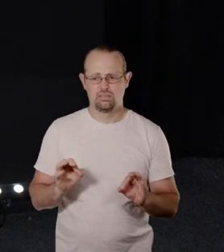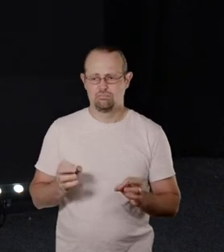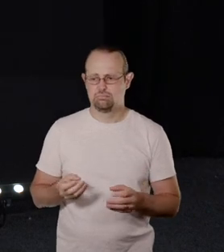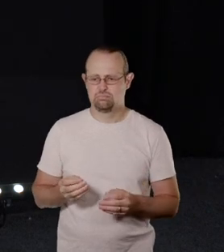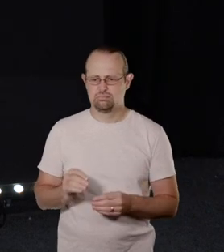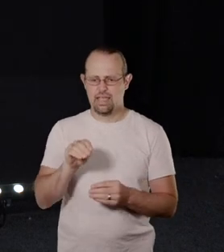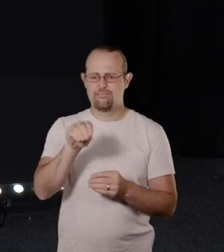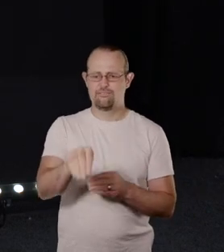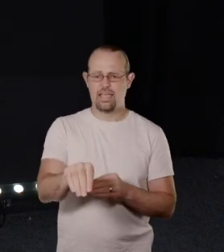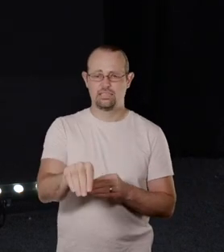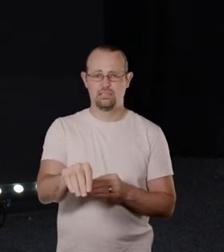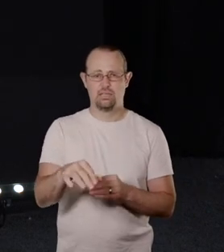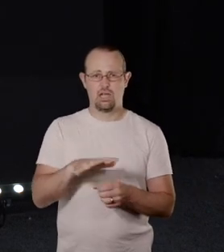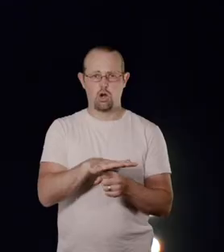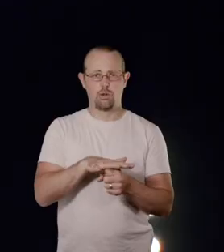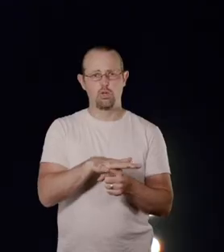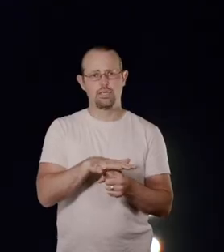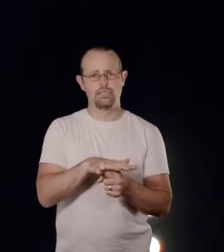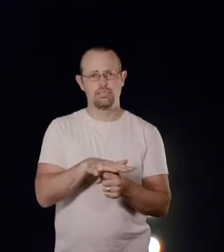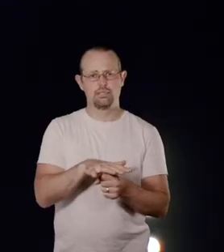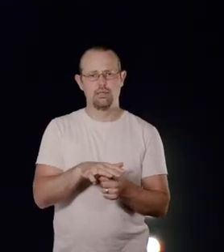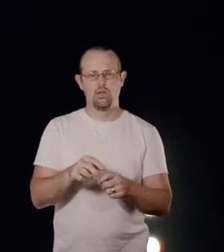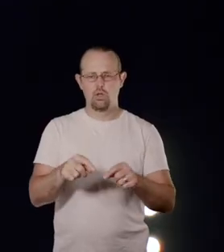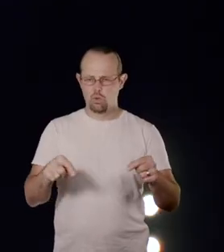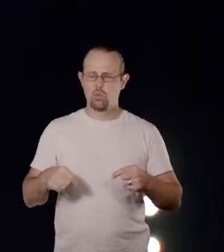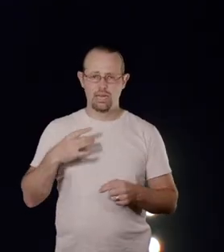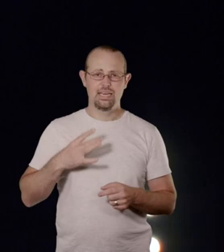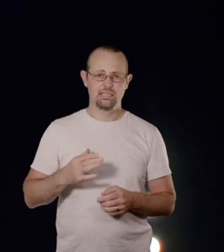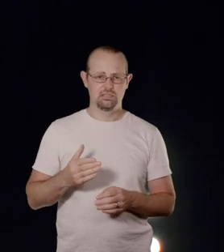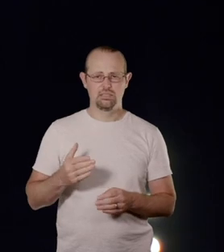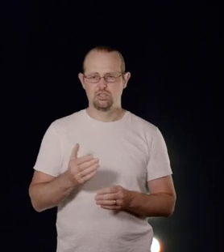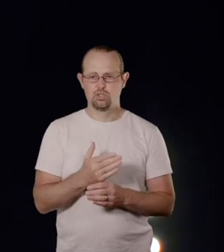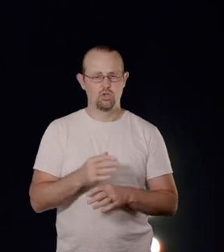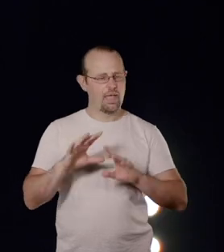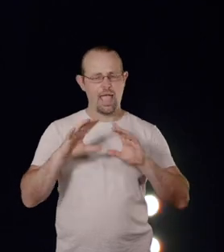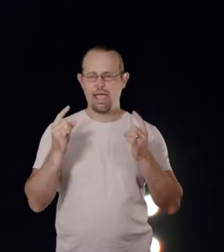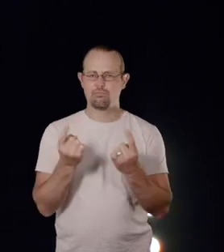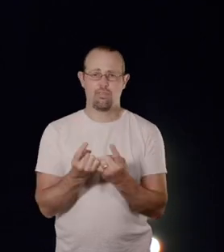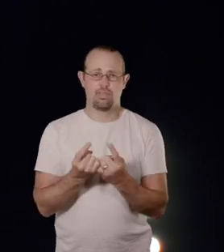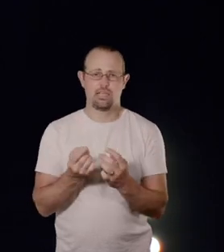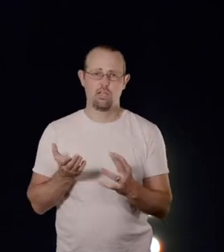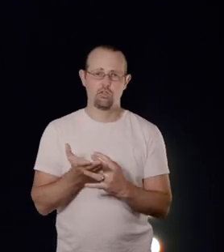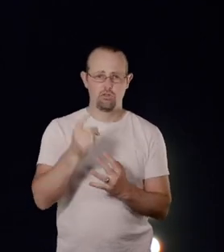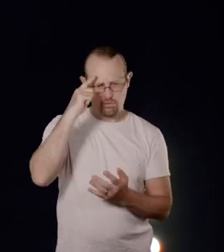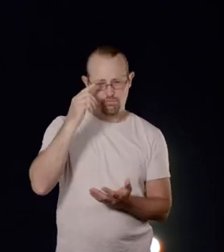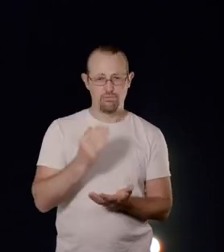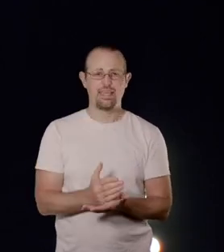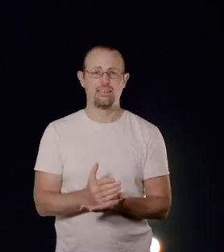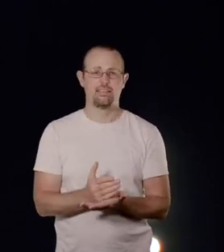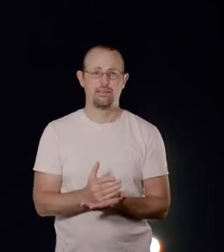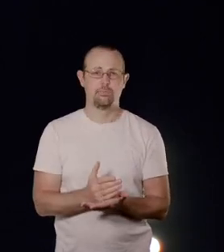our communities and the projects. We need to do everything by faith. So this isn't really an option. It's something that we've to take